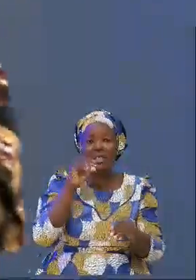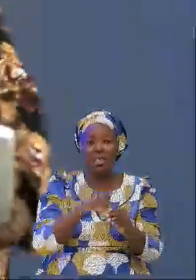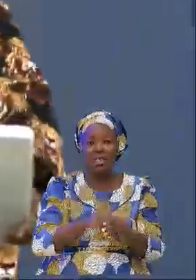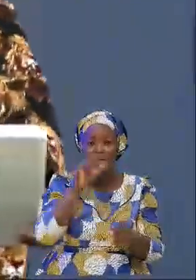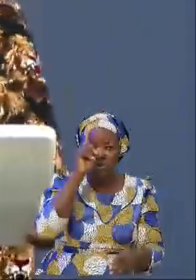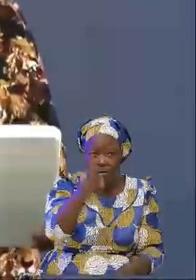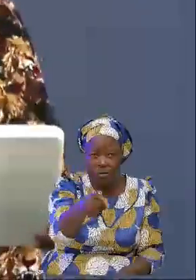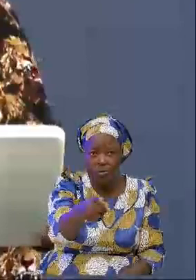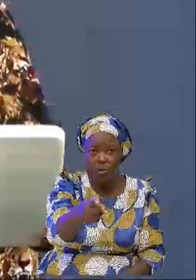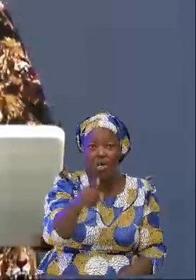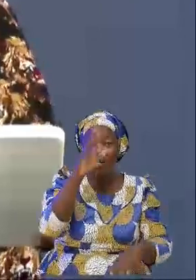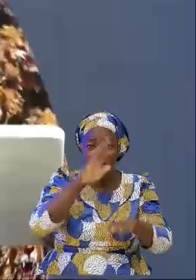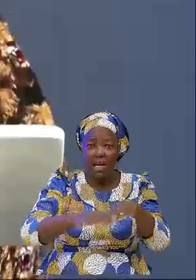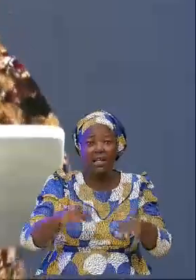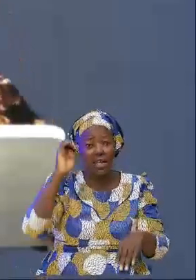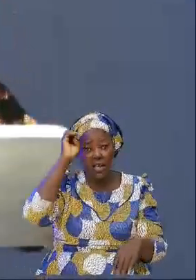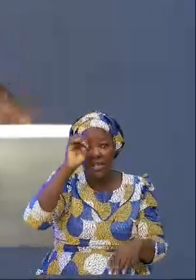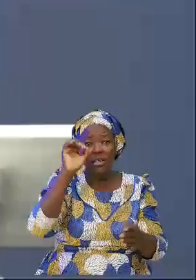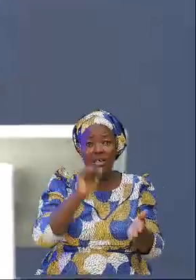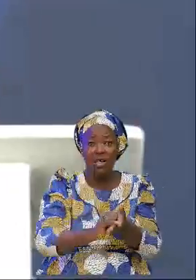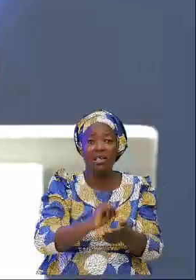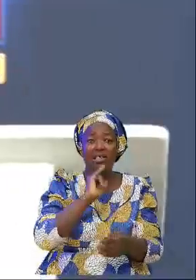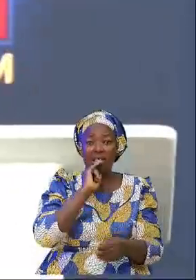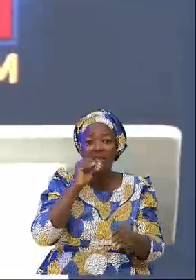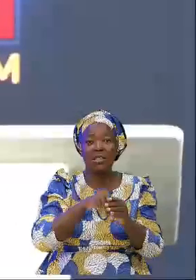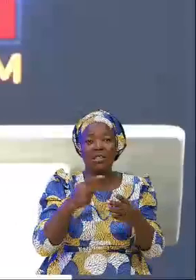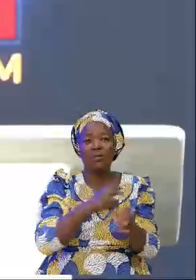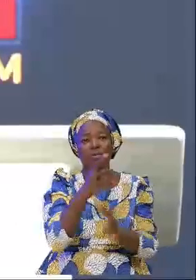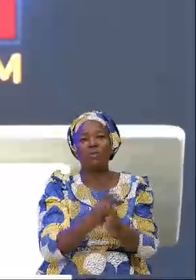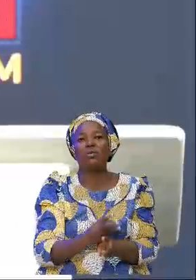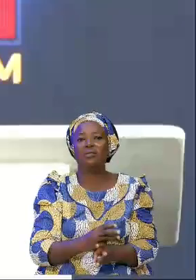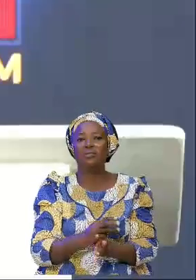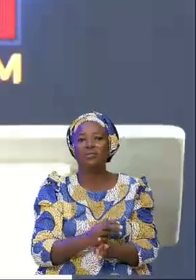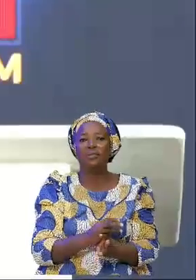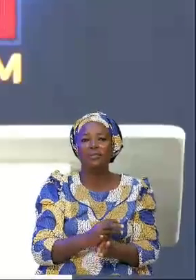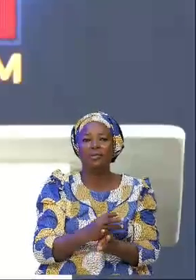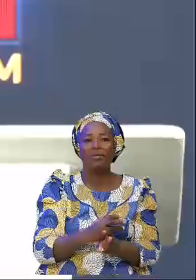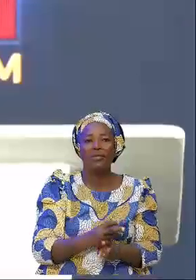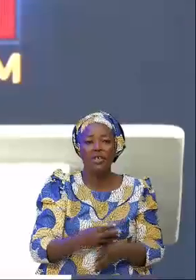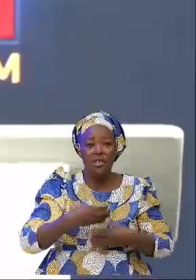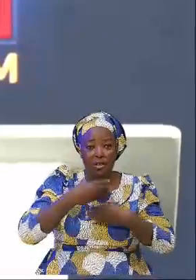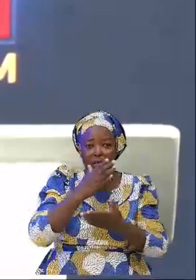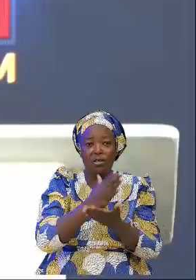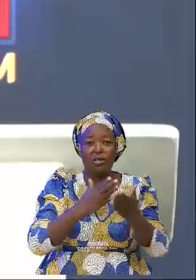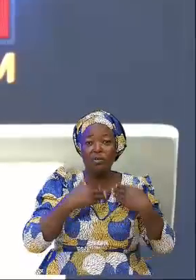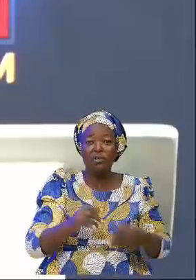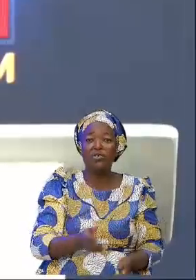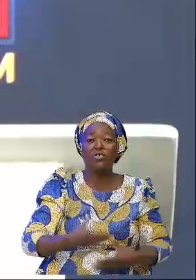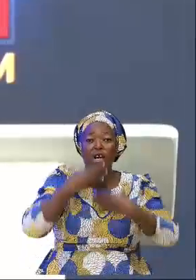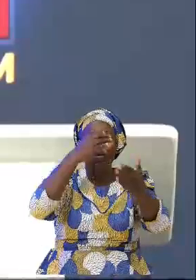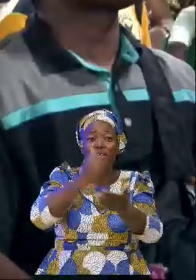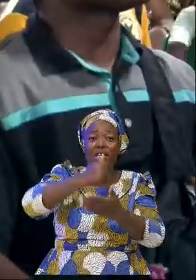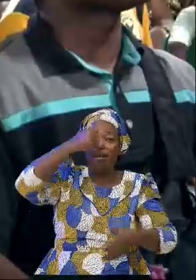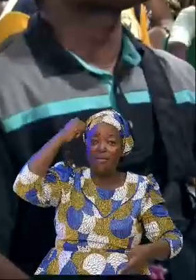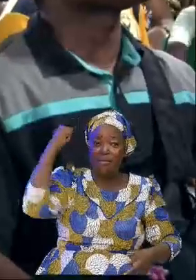greater is he that is in you than he that is in the